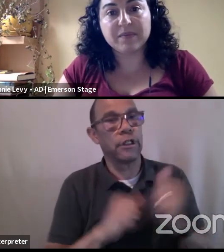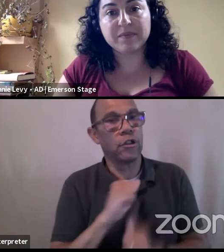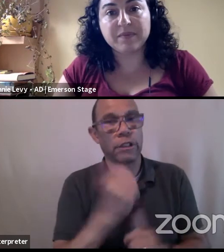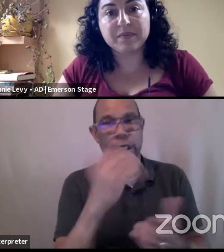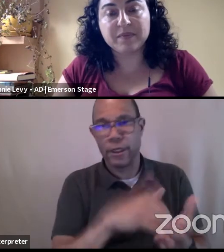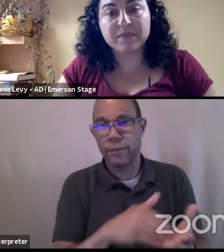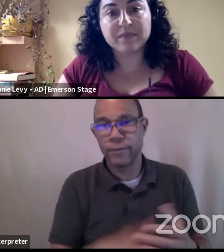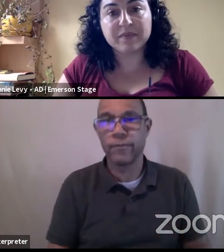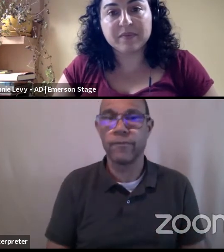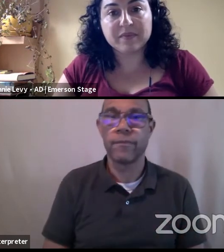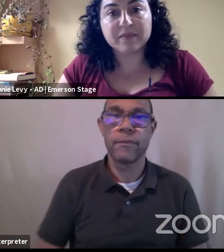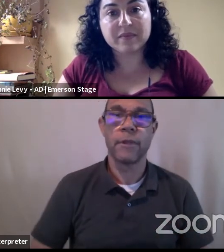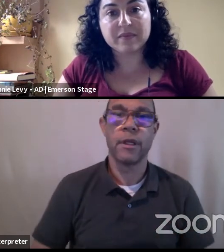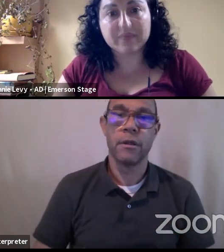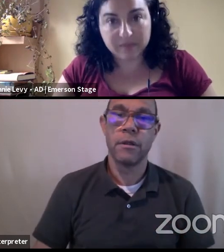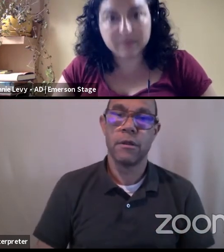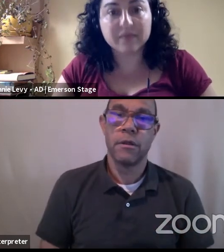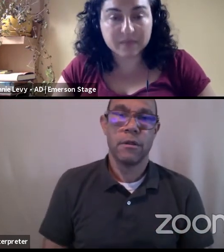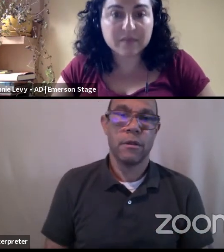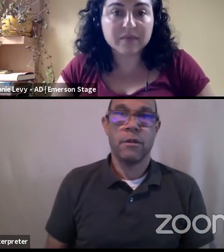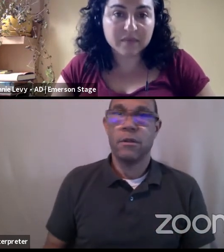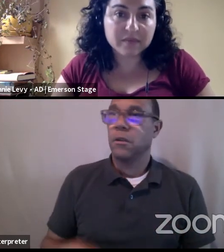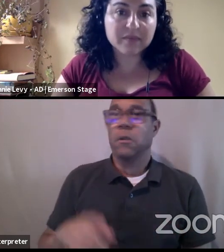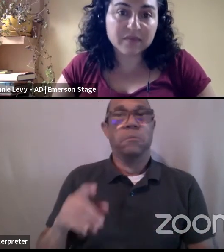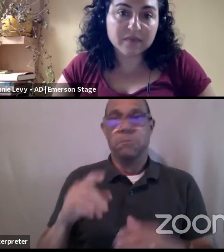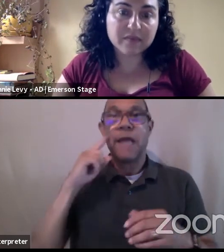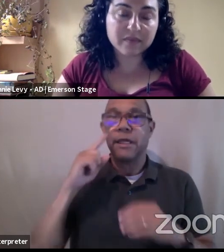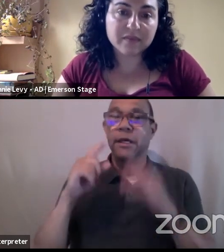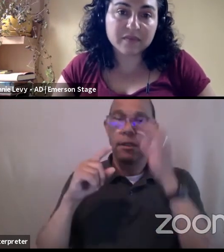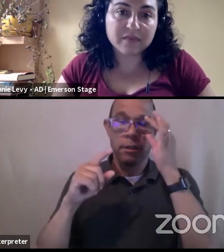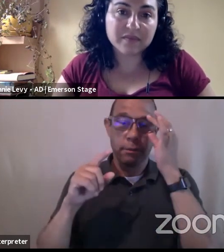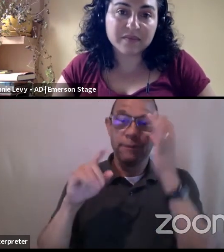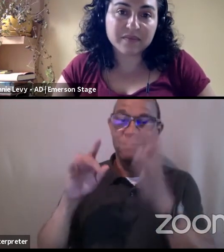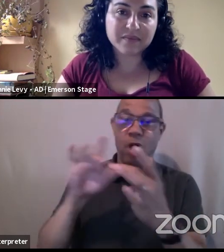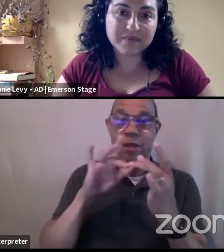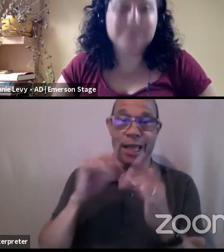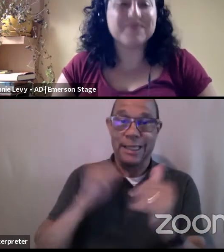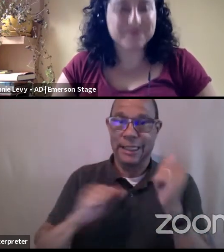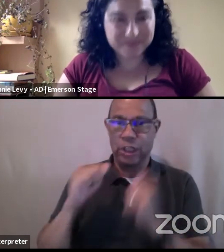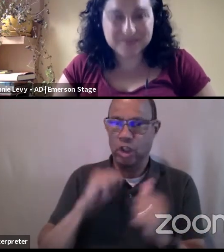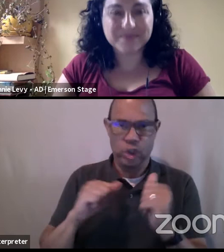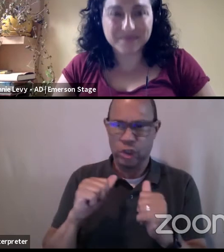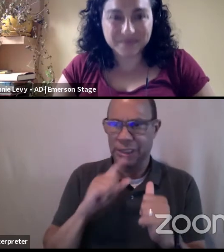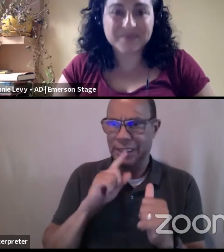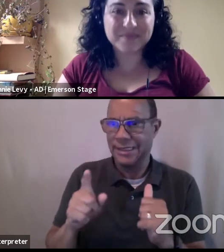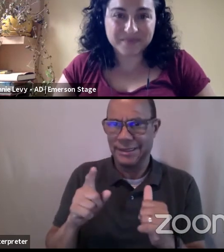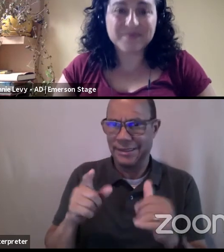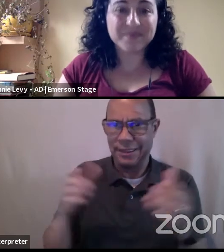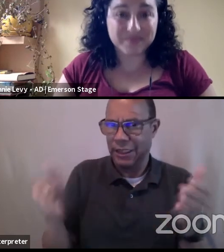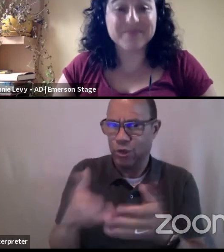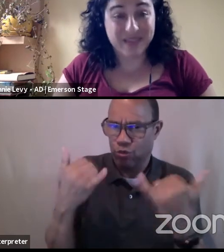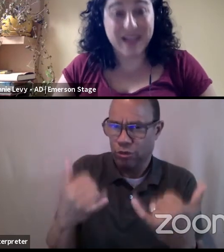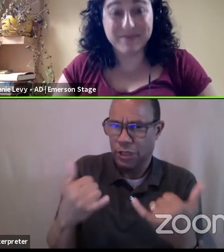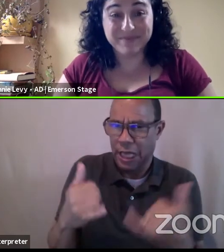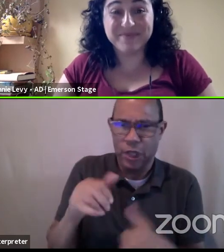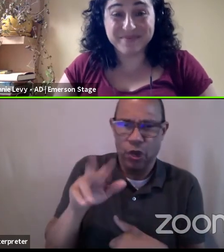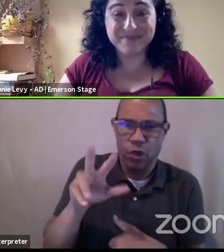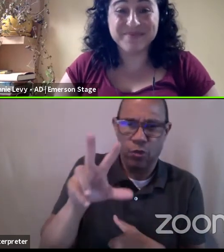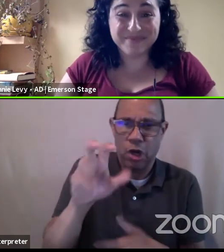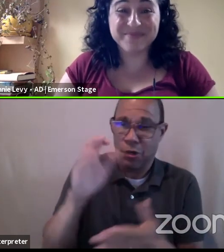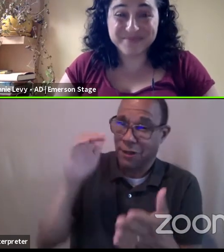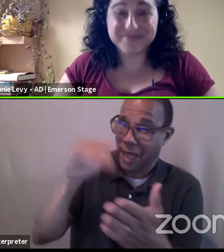Igor, think it's definitely here to stay. It's the proof of concept. Look at the 300,000 people came to see, that's a pretty good house. Yeah.